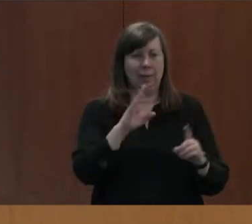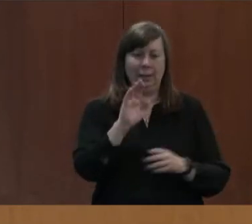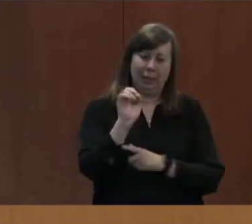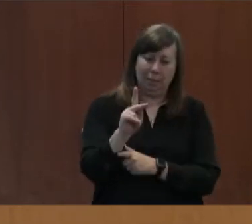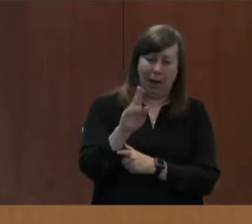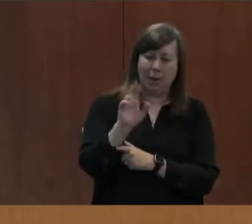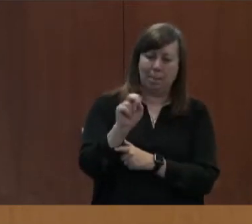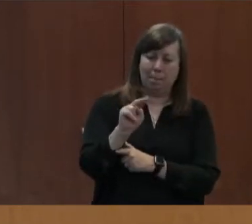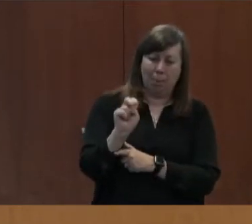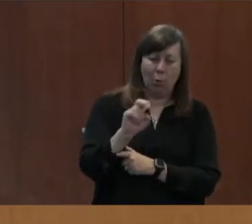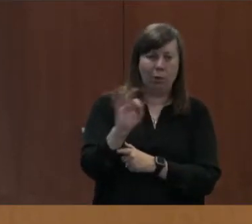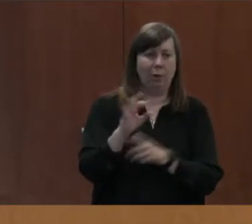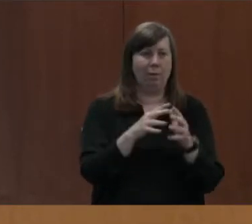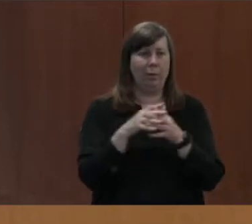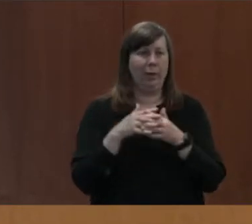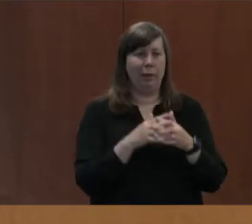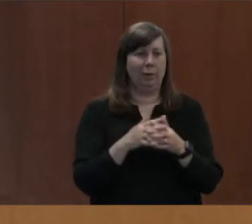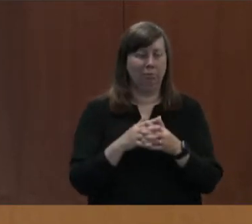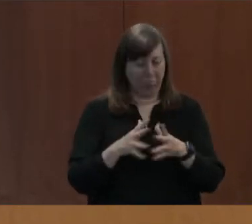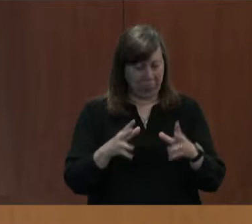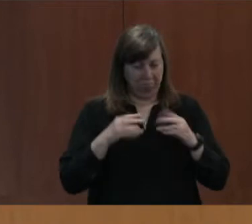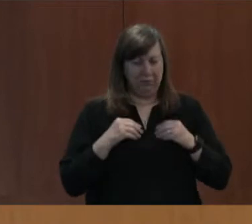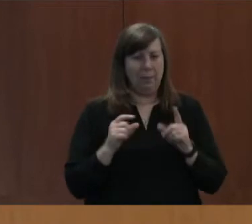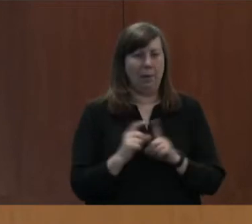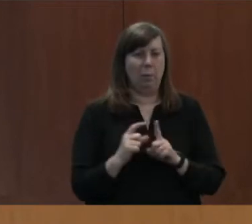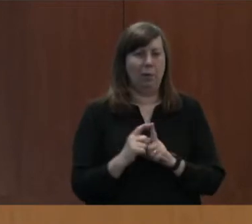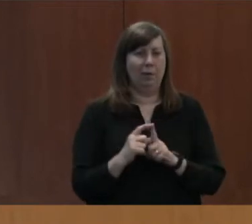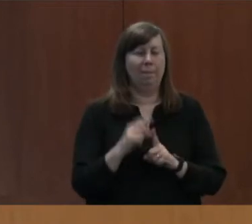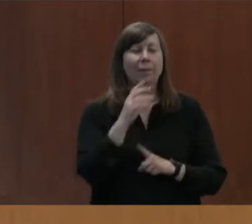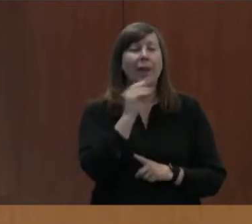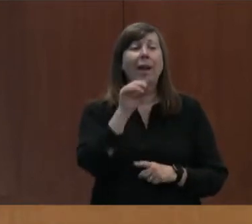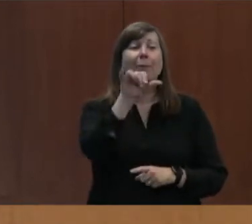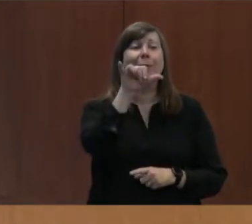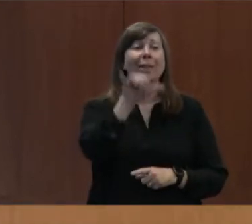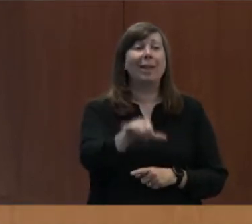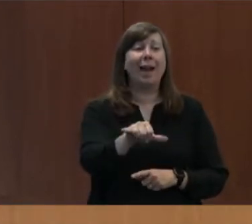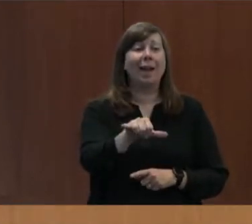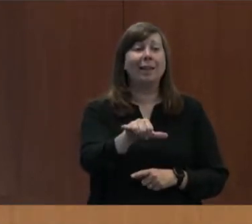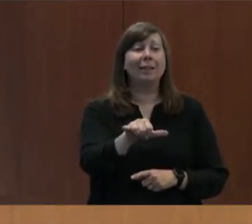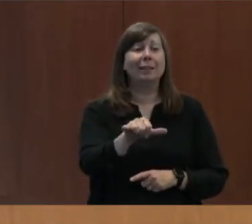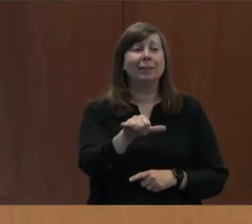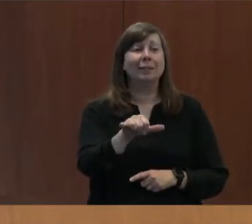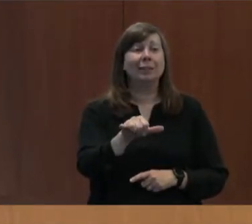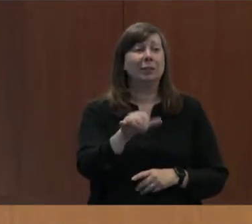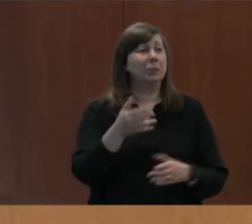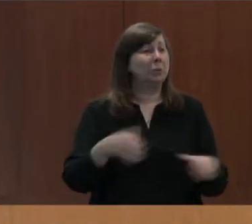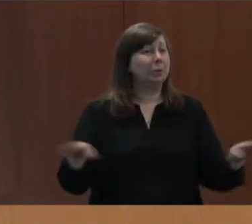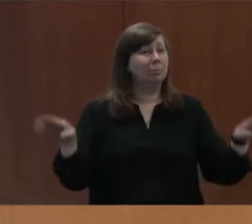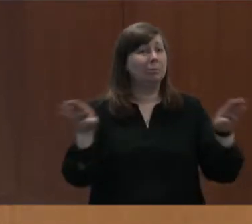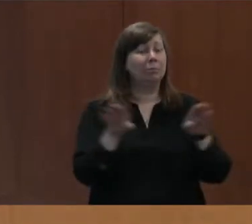backbone of America. Take my word for it. And with that, we'll